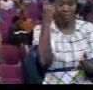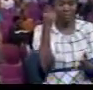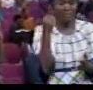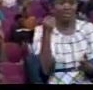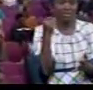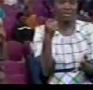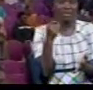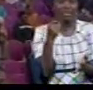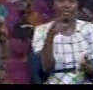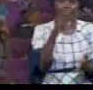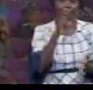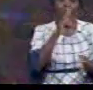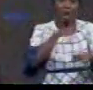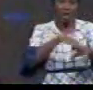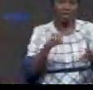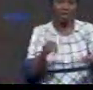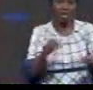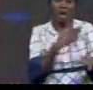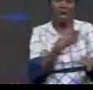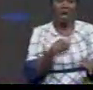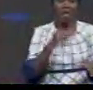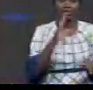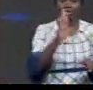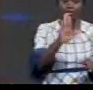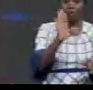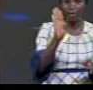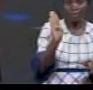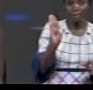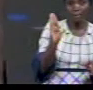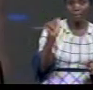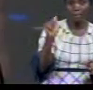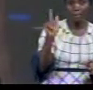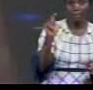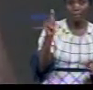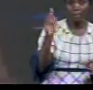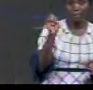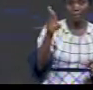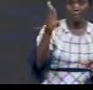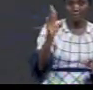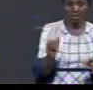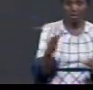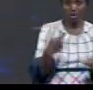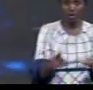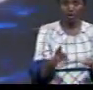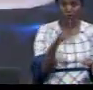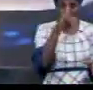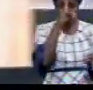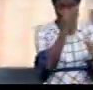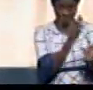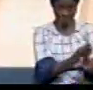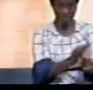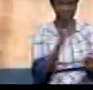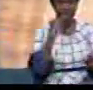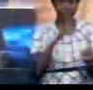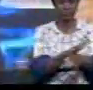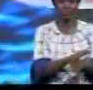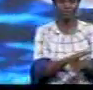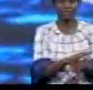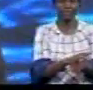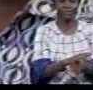Because you're calling and your battery of faith is full. My battery is